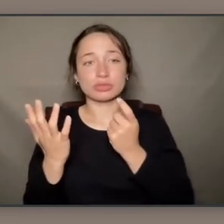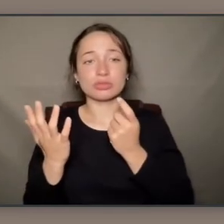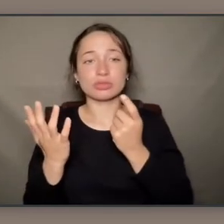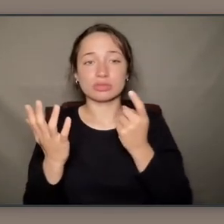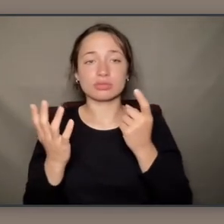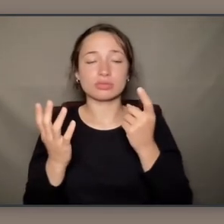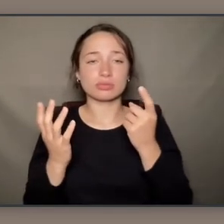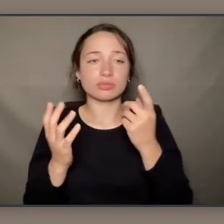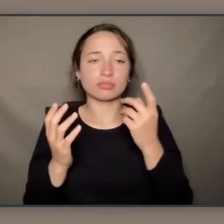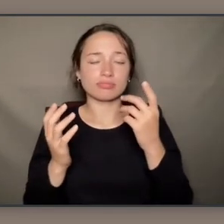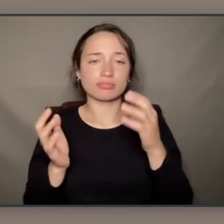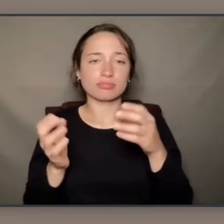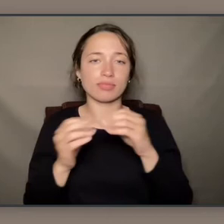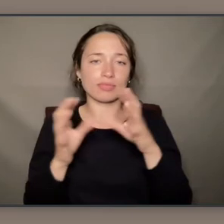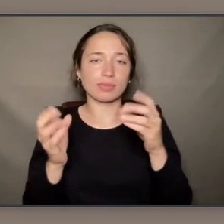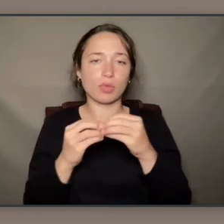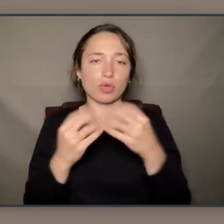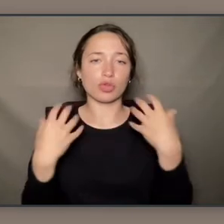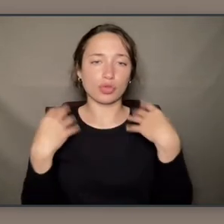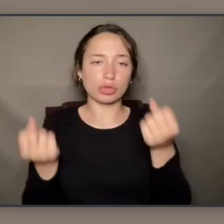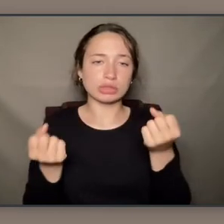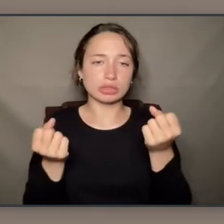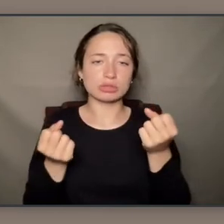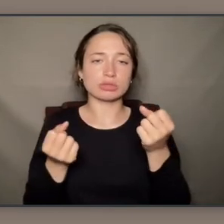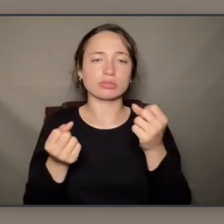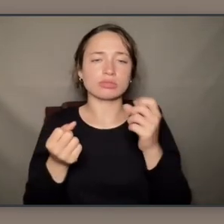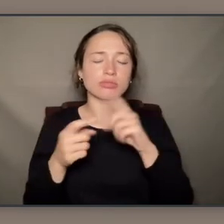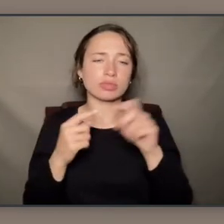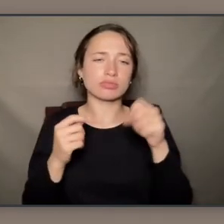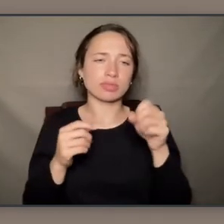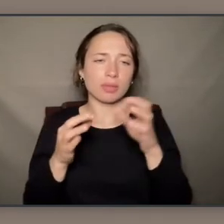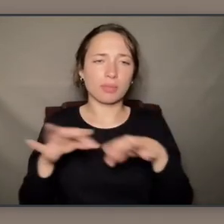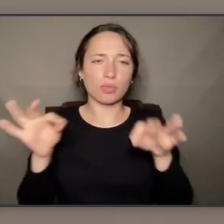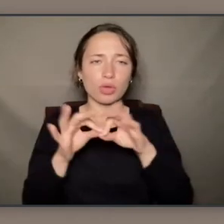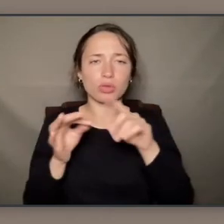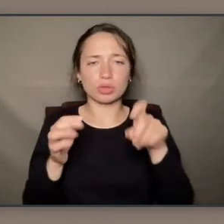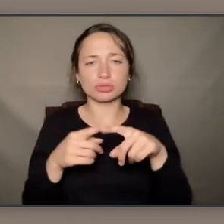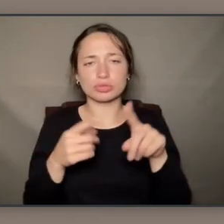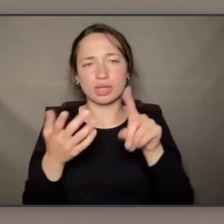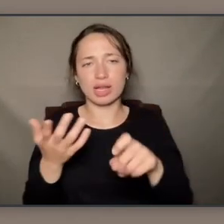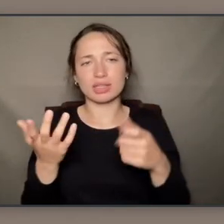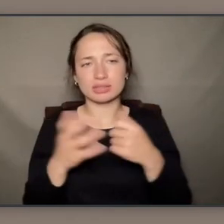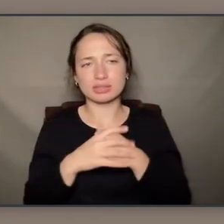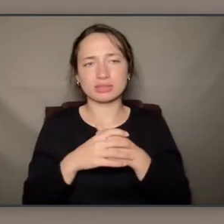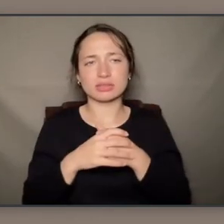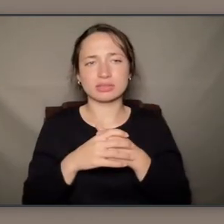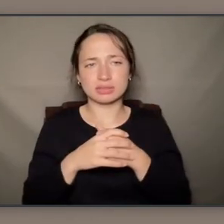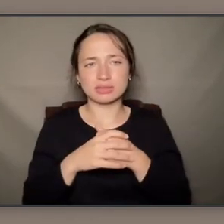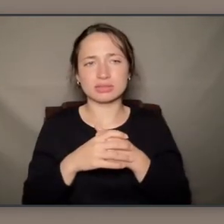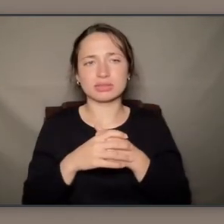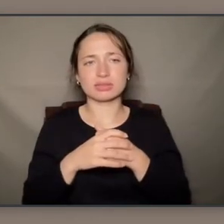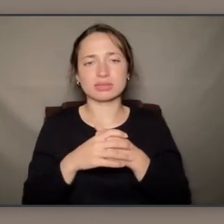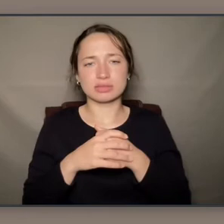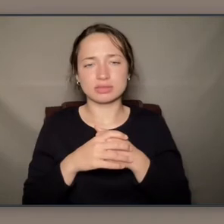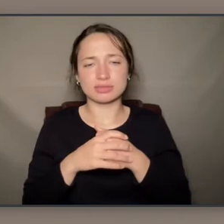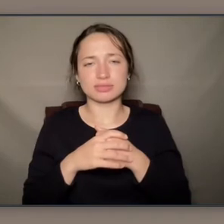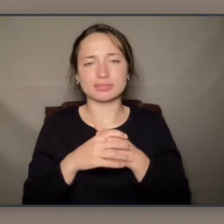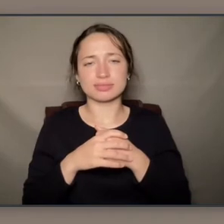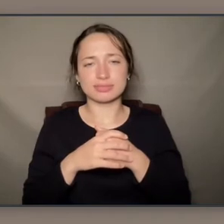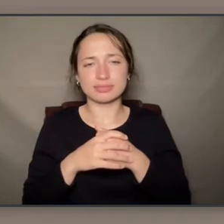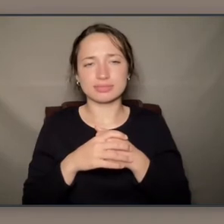maybe a little bit more courage or what have you, but it's a really important question to